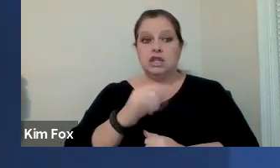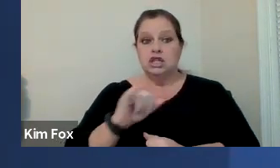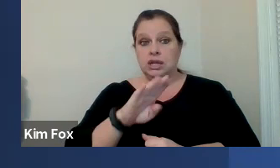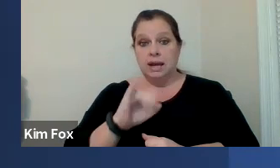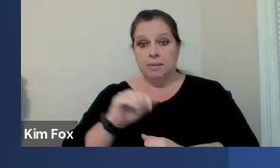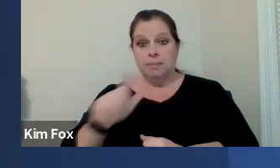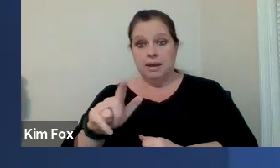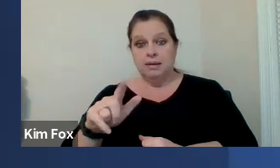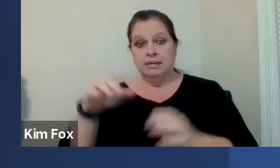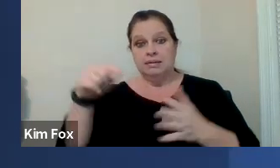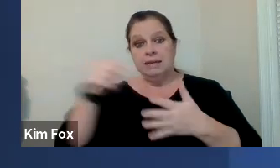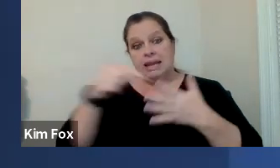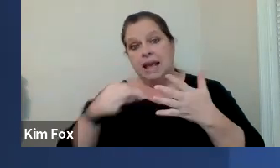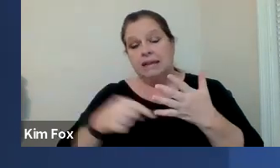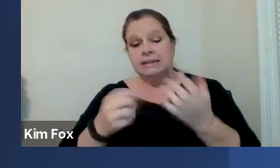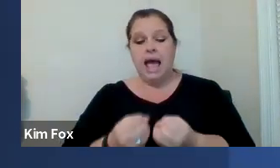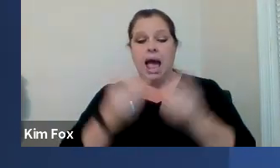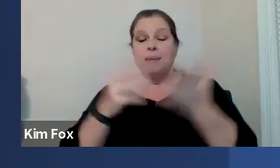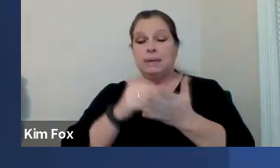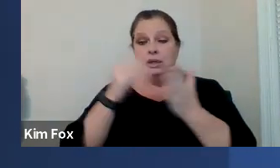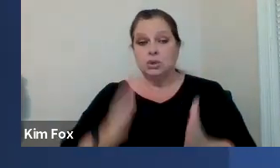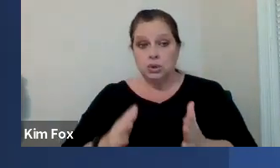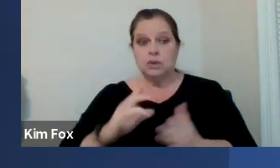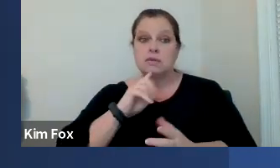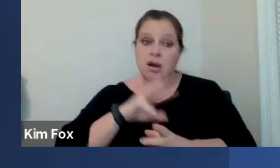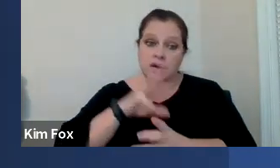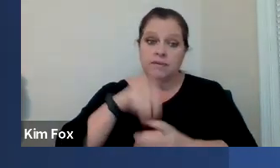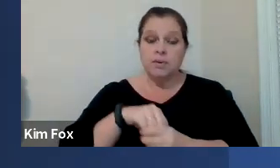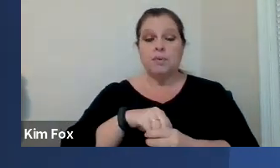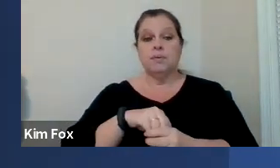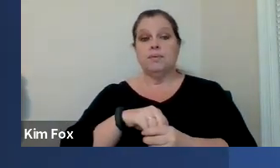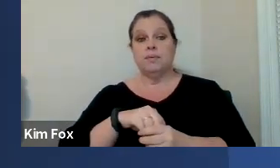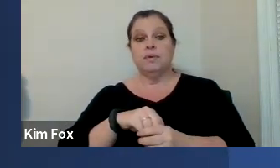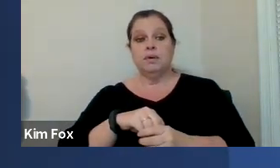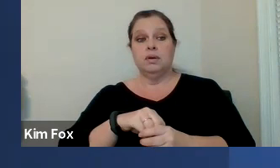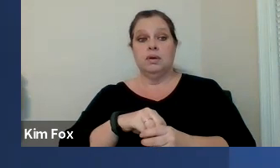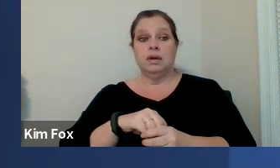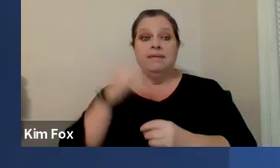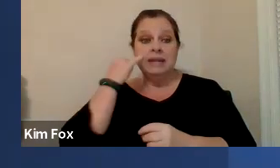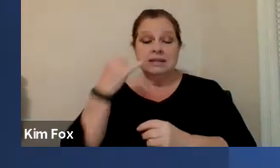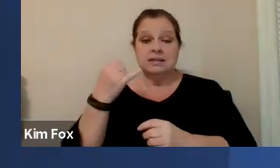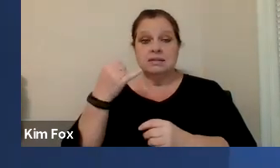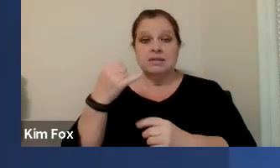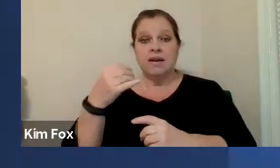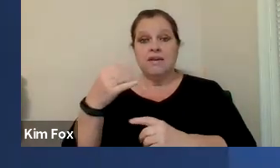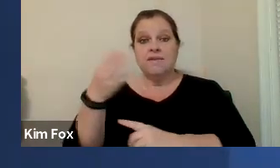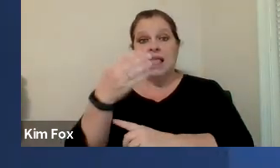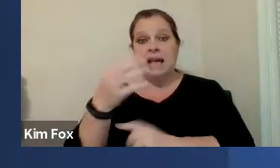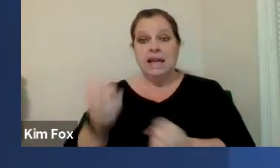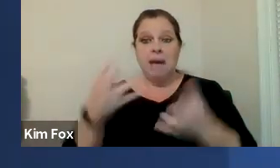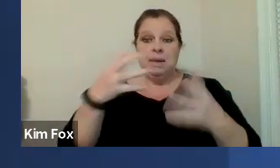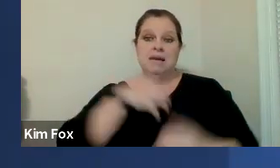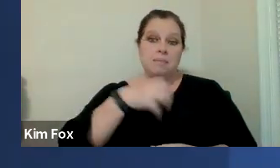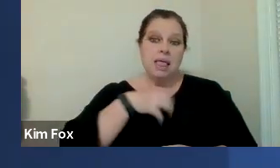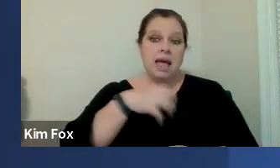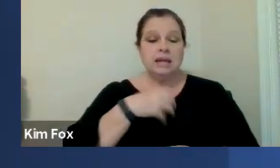provides details such as how many students are enrolled and whether the school is flagged due to the number of complaints